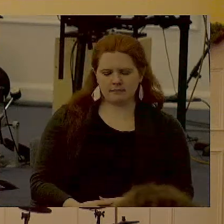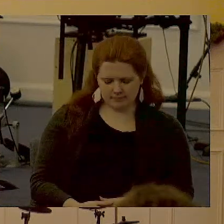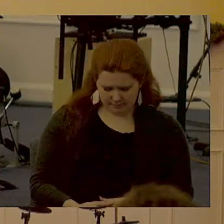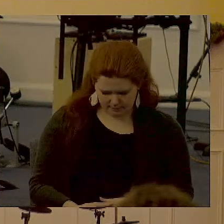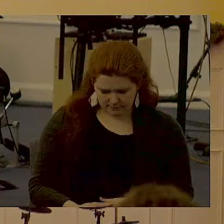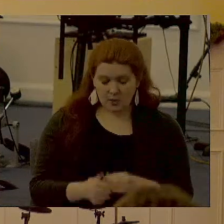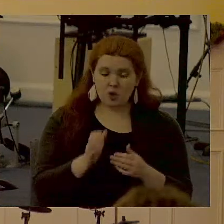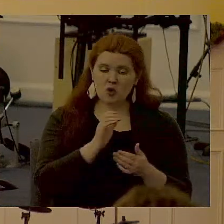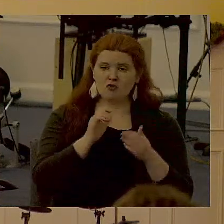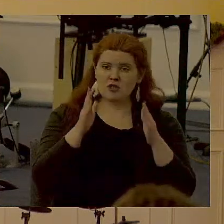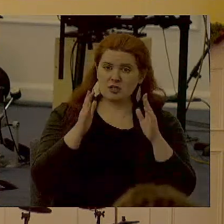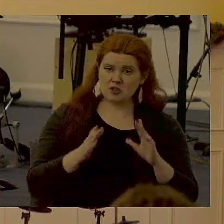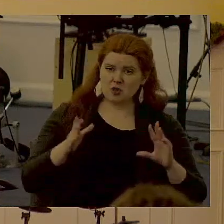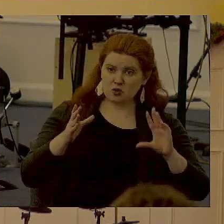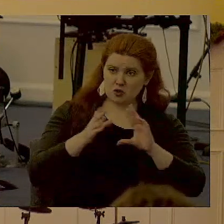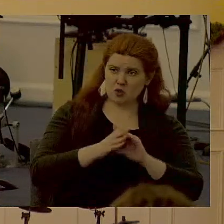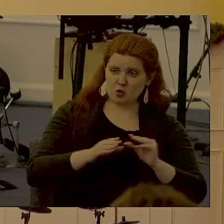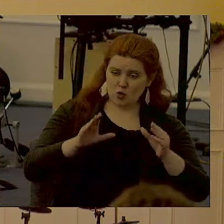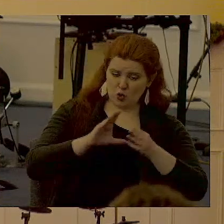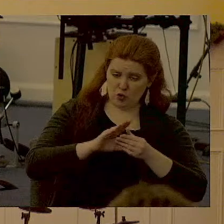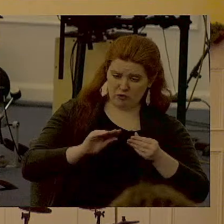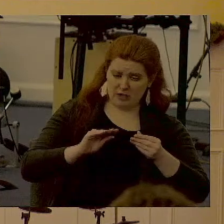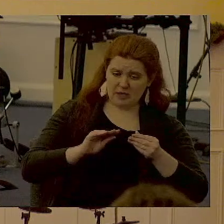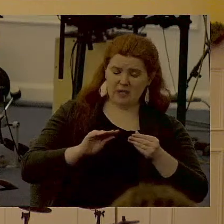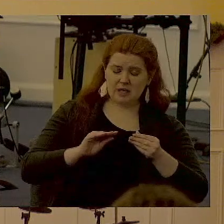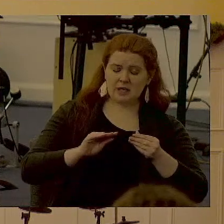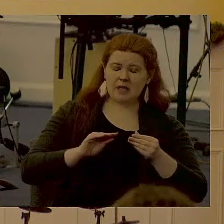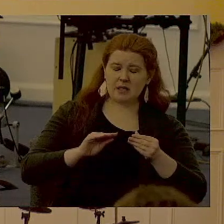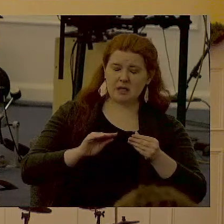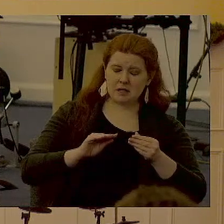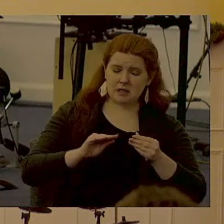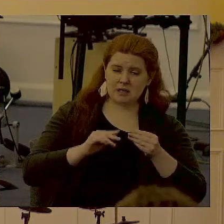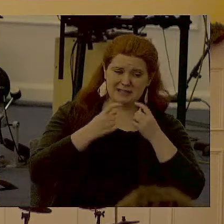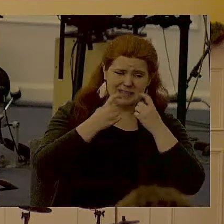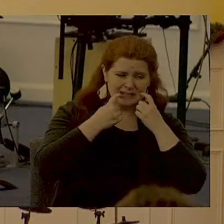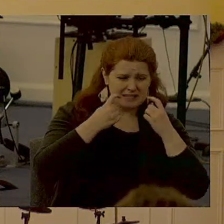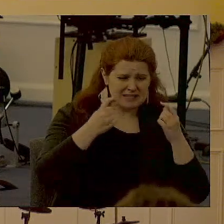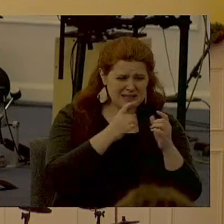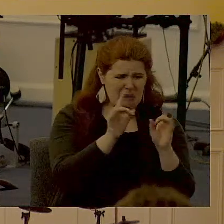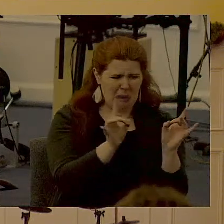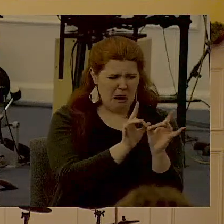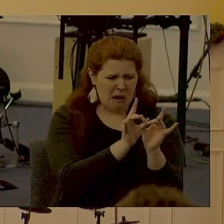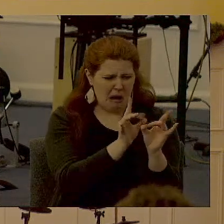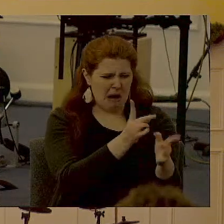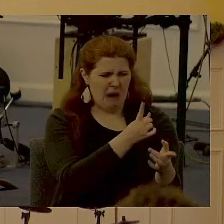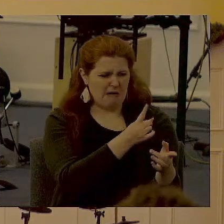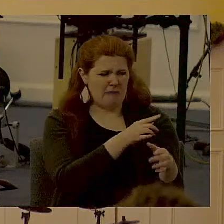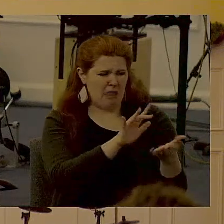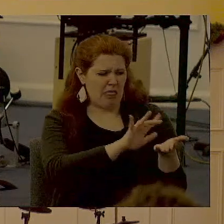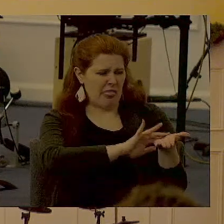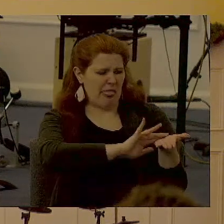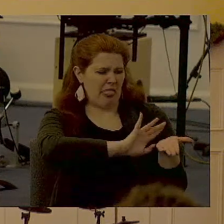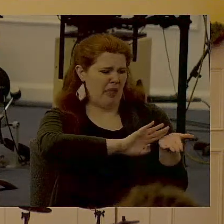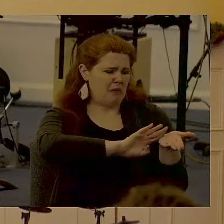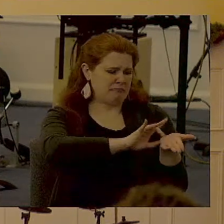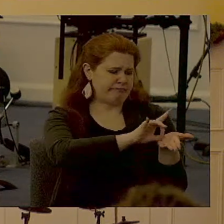In the Christian story, there is no sinner whose sins are too scandalous for them to be